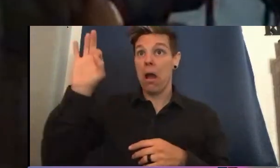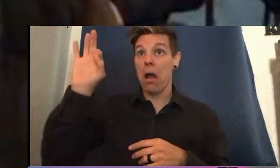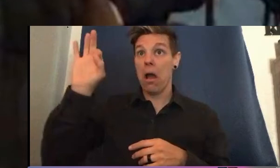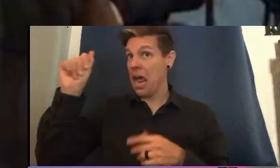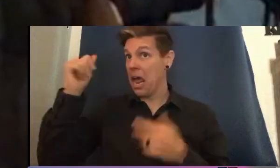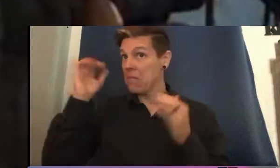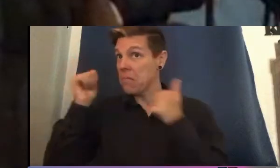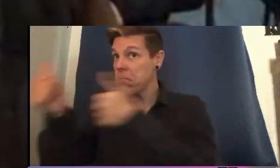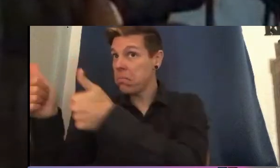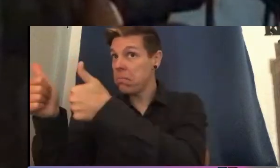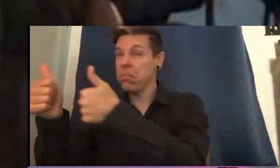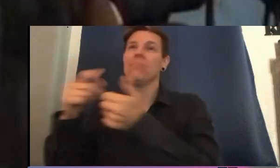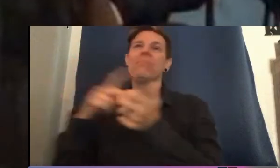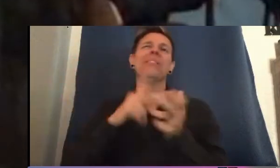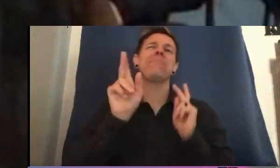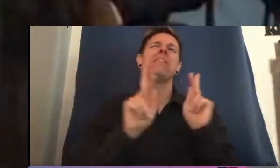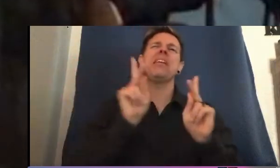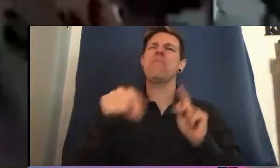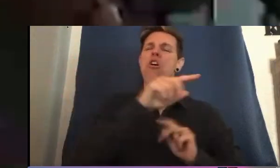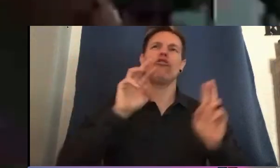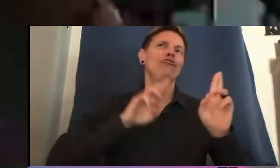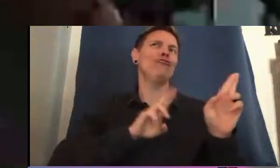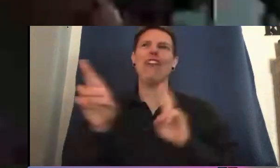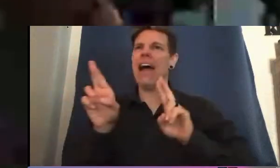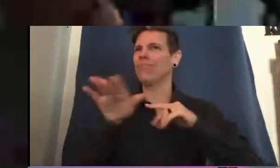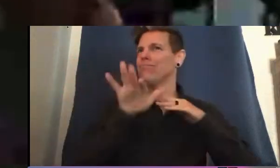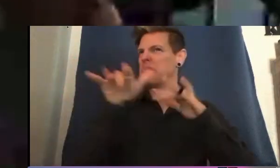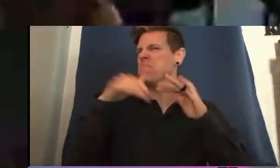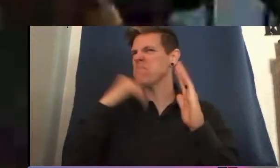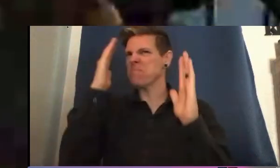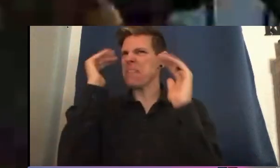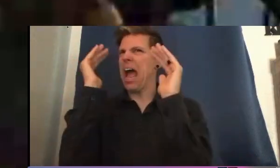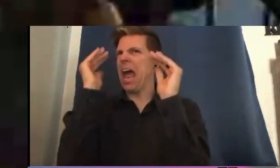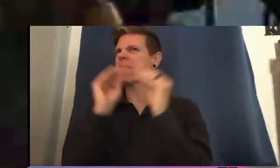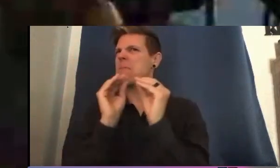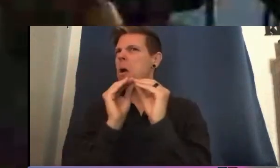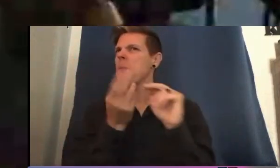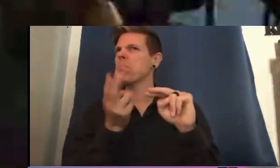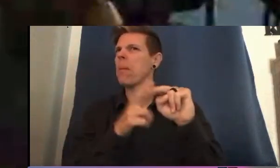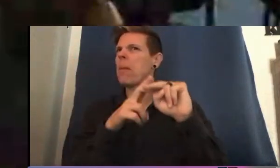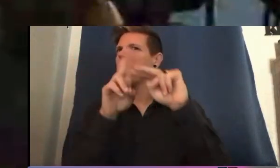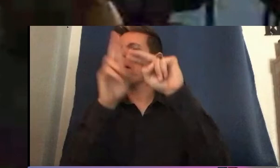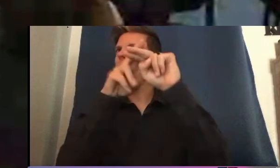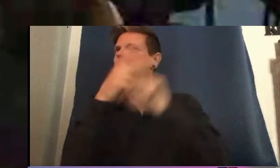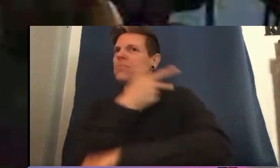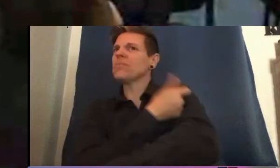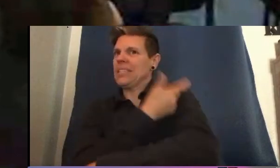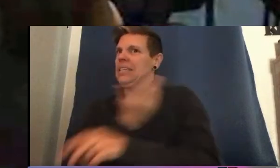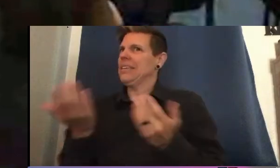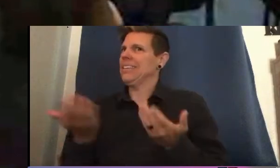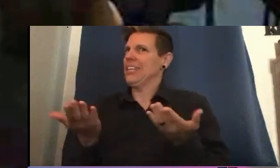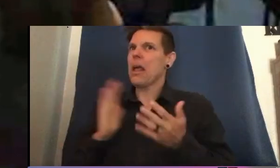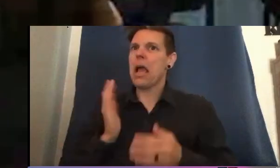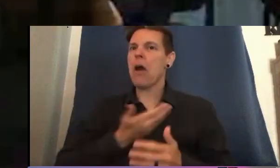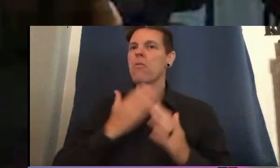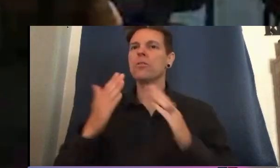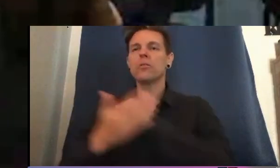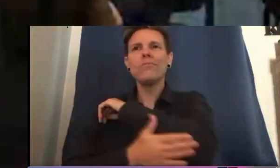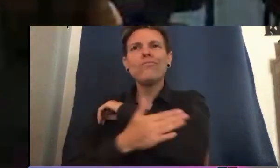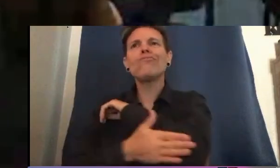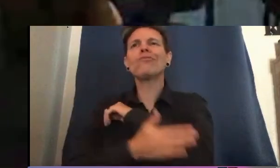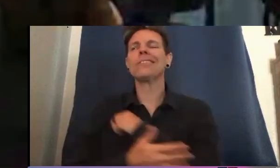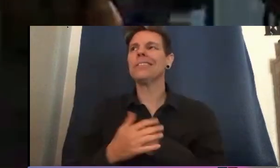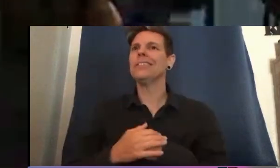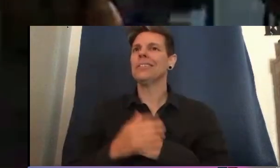our vaccination rates, and that's going to make a difference. What happens in our community matters to the schools and our shared goal of